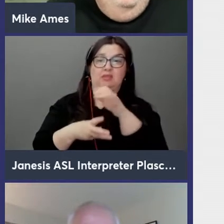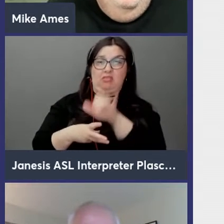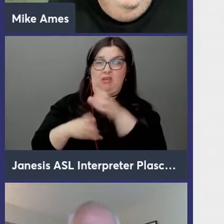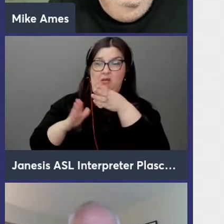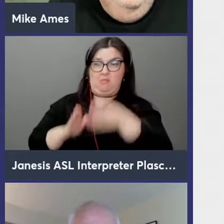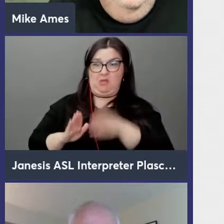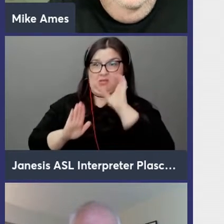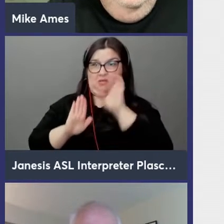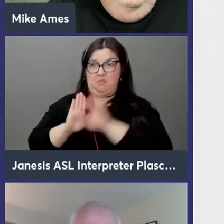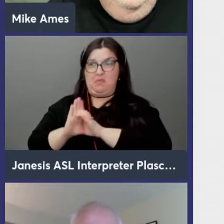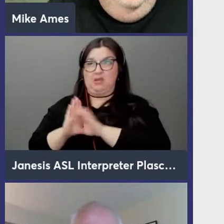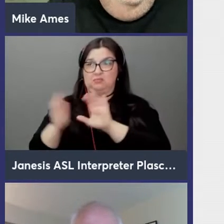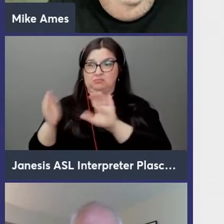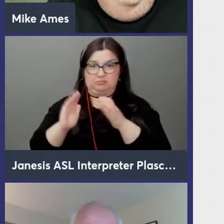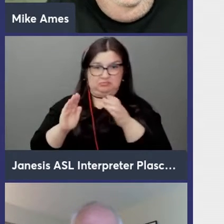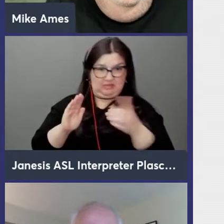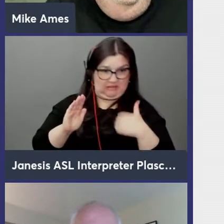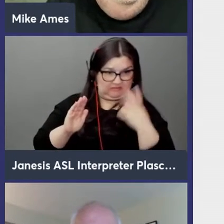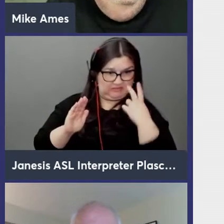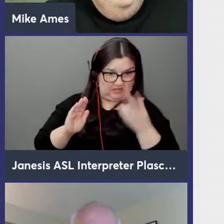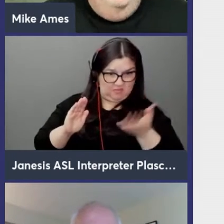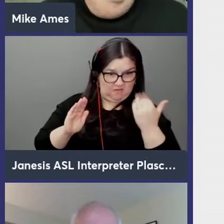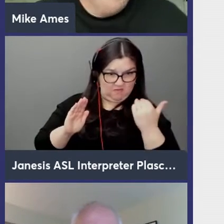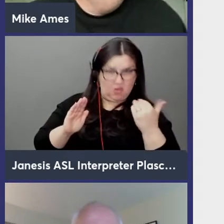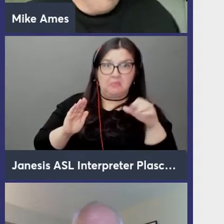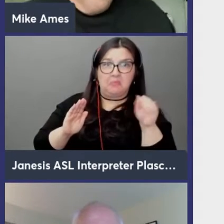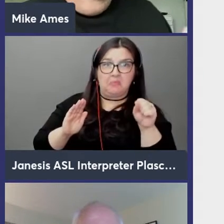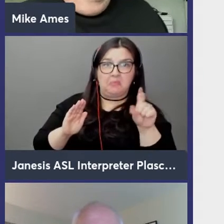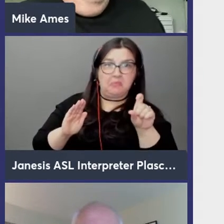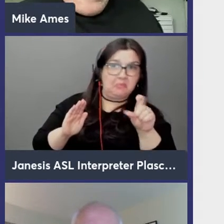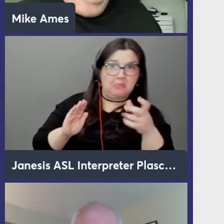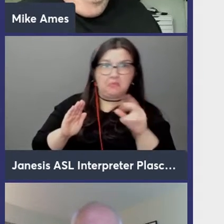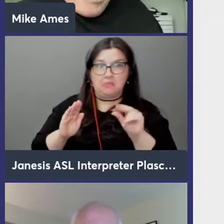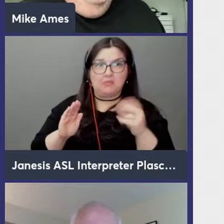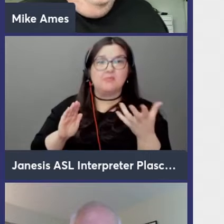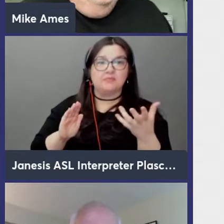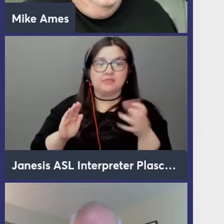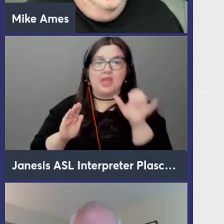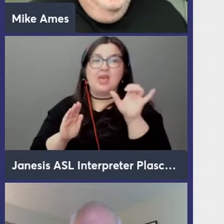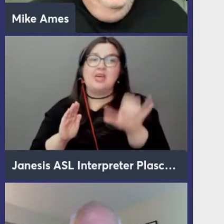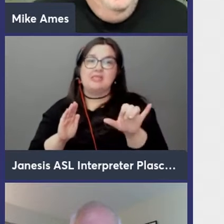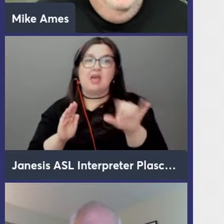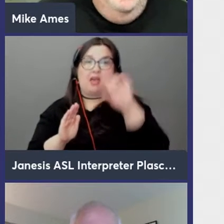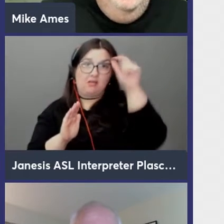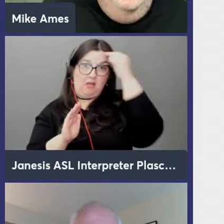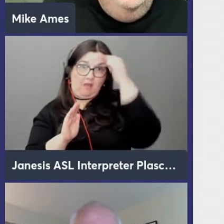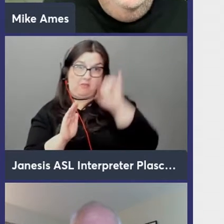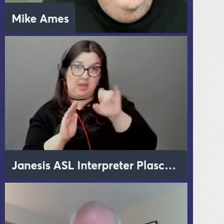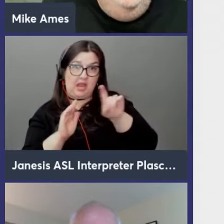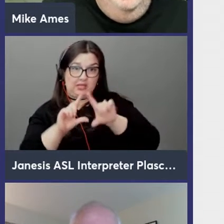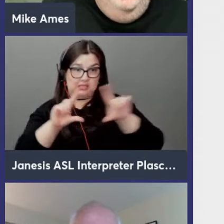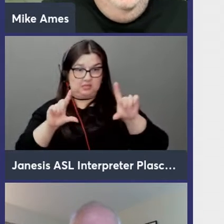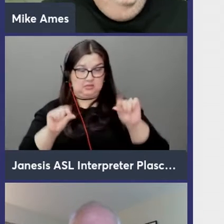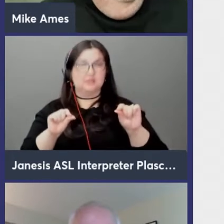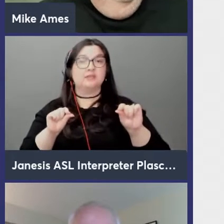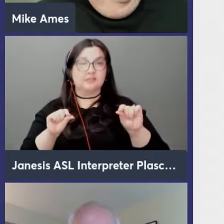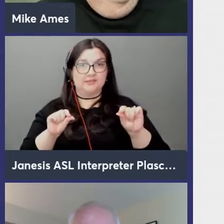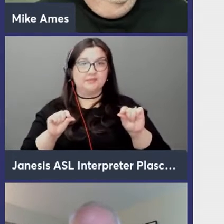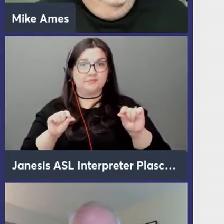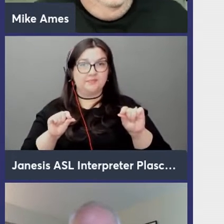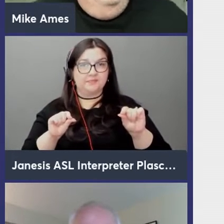before? Well, I index that government issued ID, right? I can see I've got